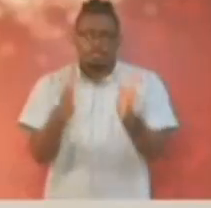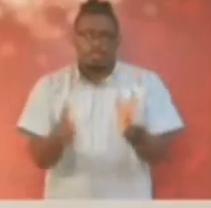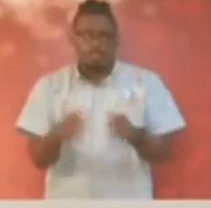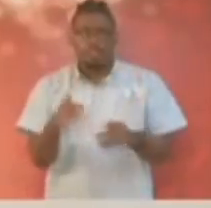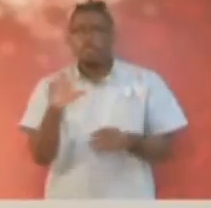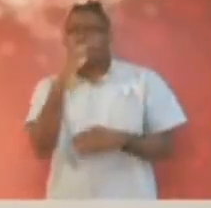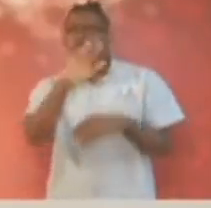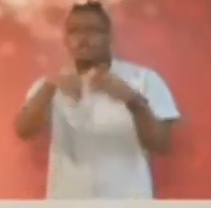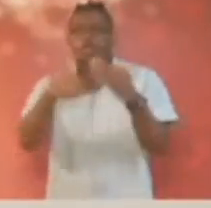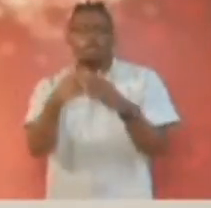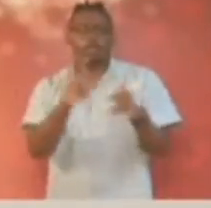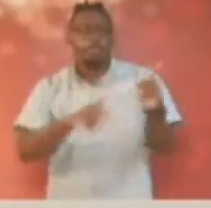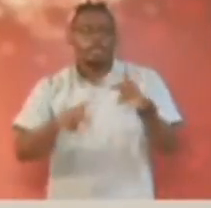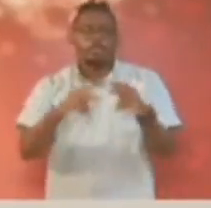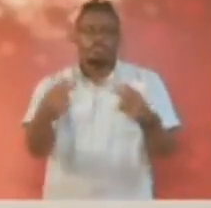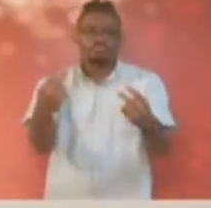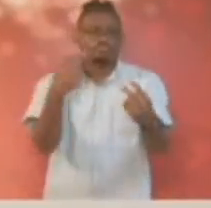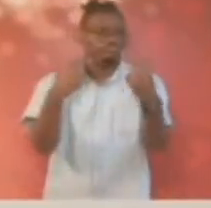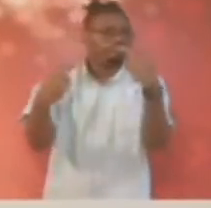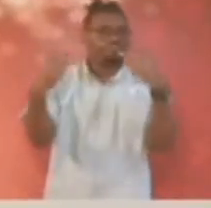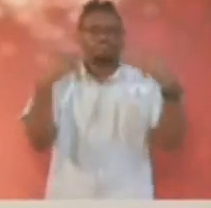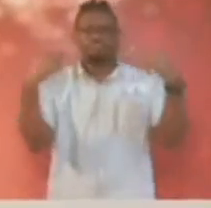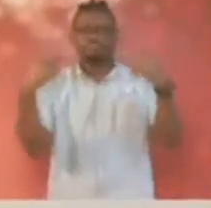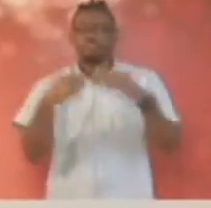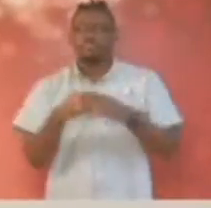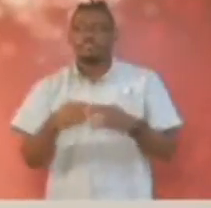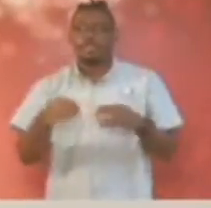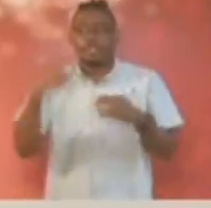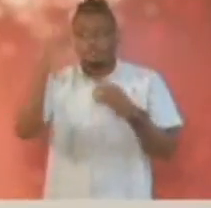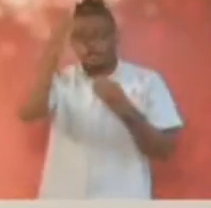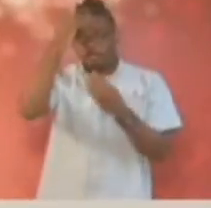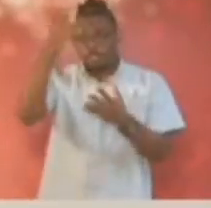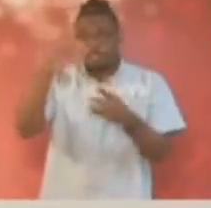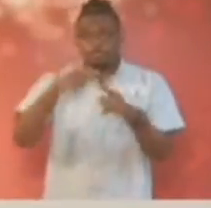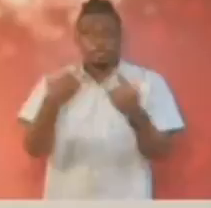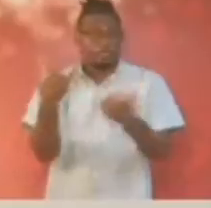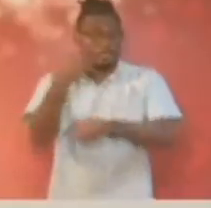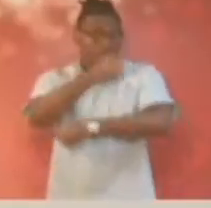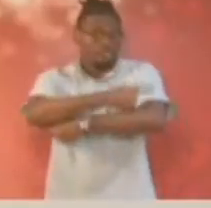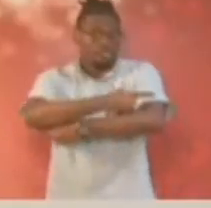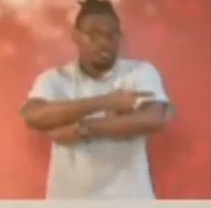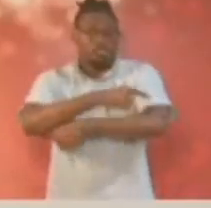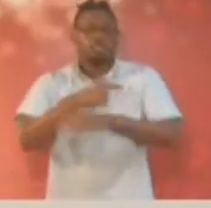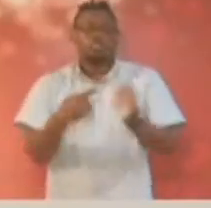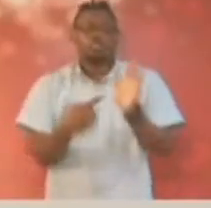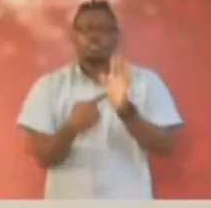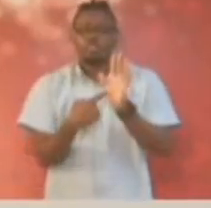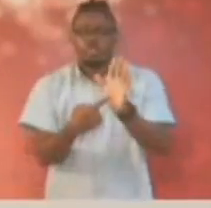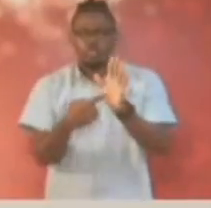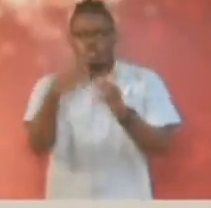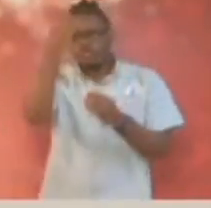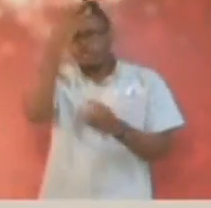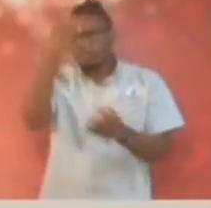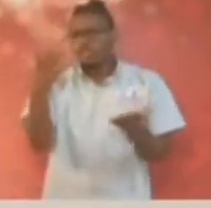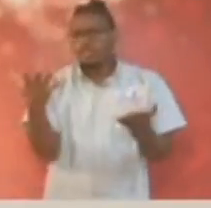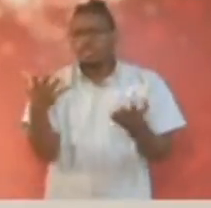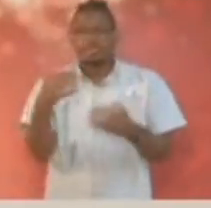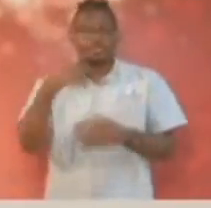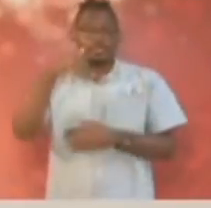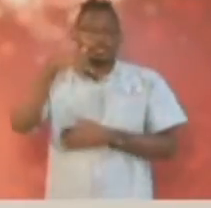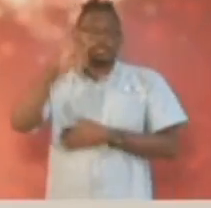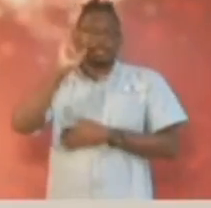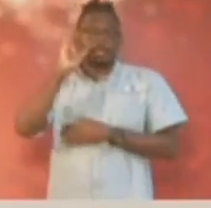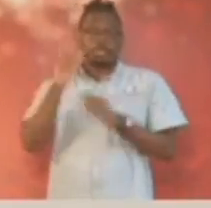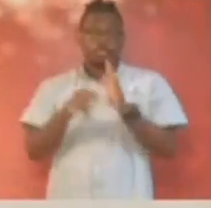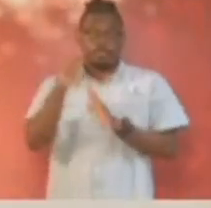public. The clinical update for today reflects the data as at November 10th at 4 p.m. As at that